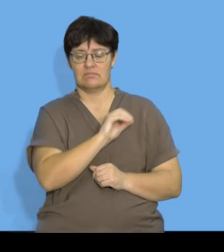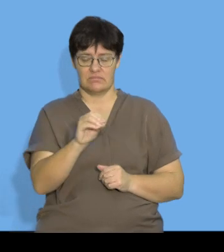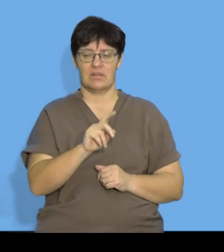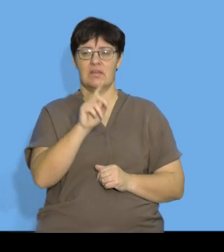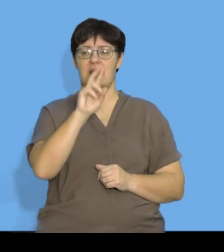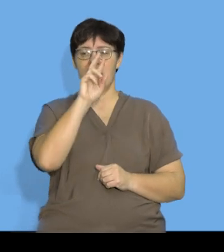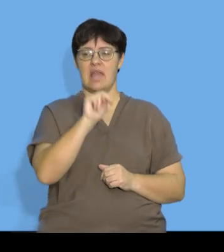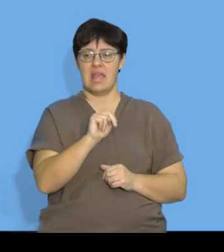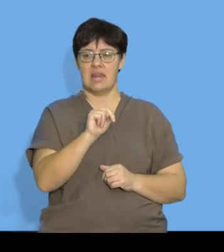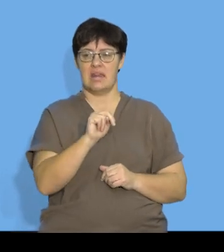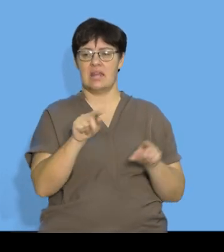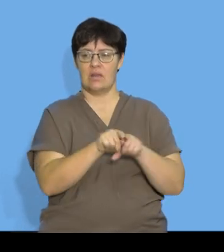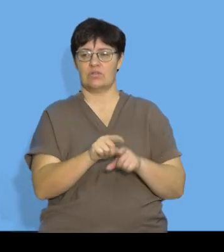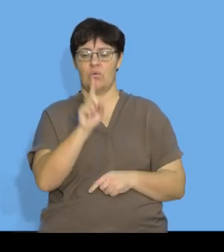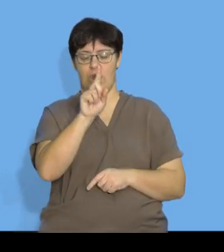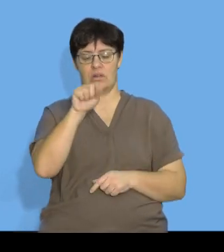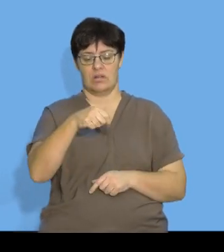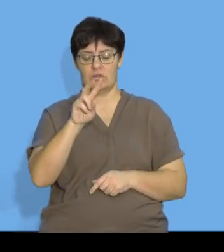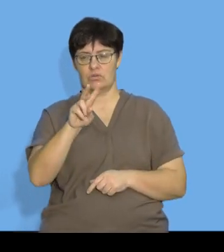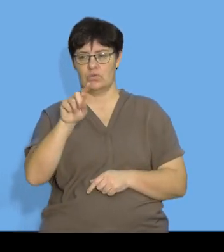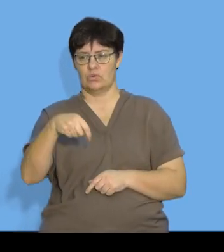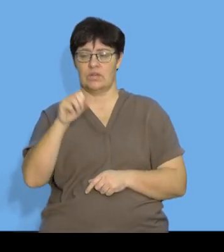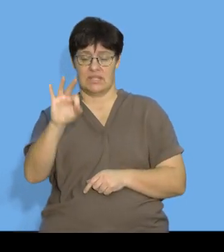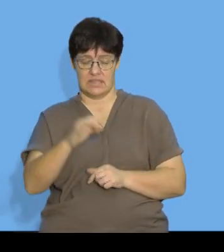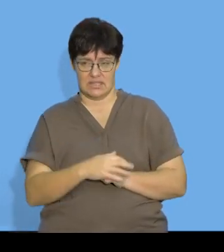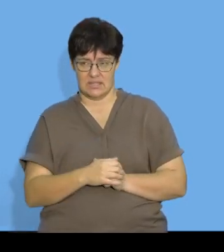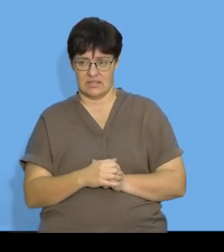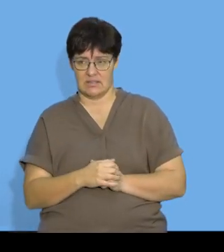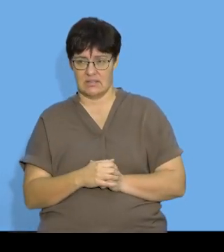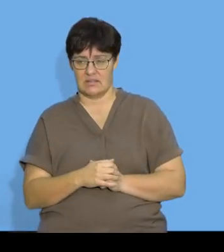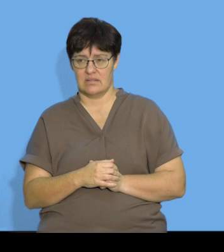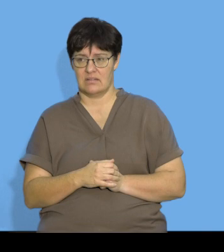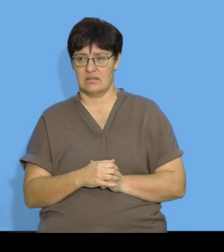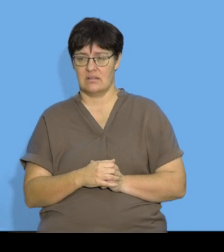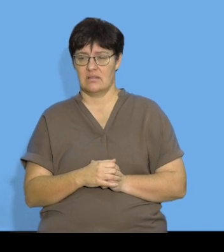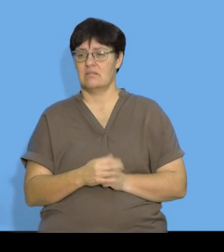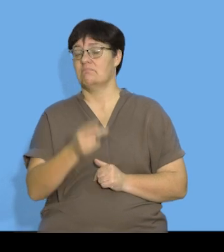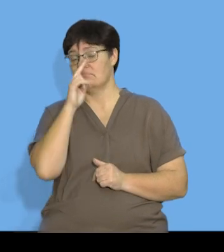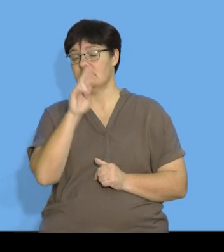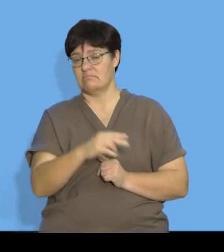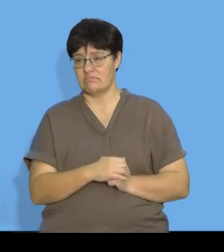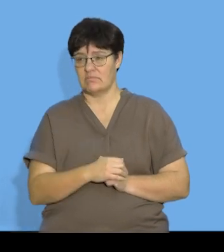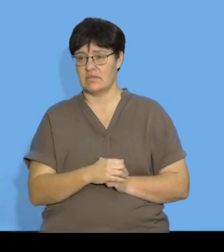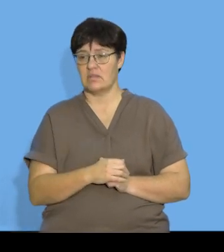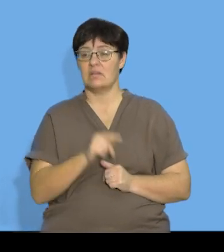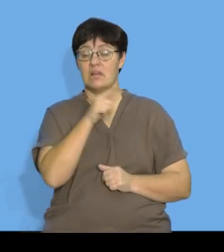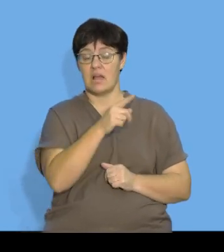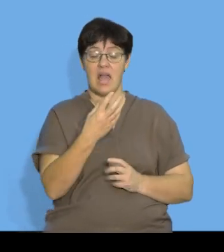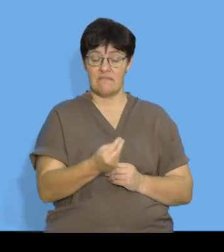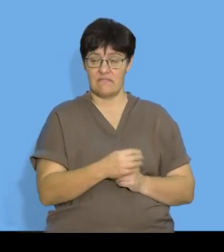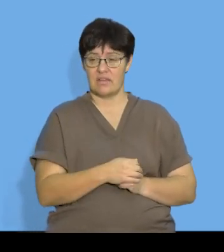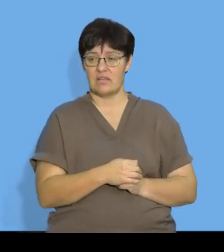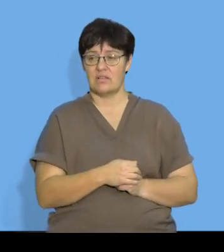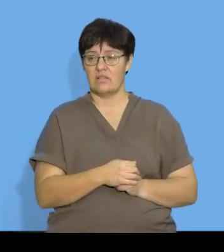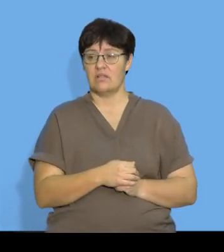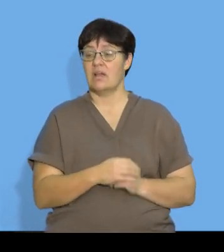to 1, 2, and 3. I'm going to then see that the first 3 terms are going to be